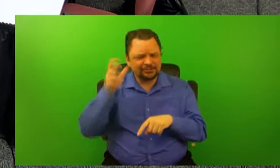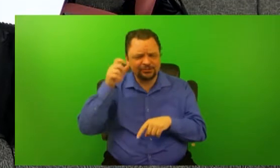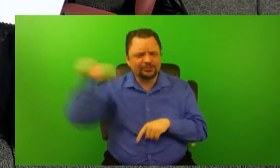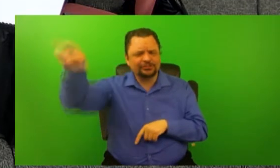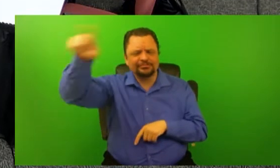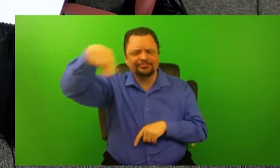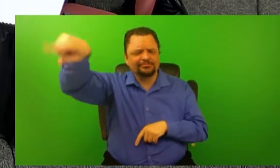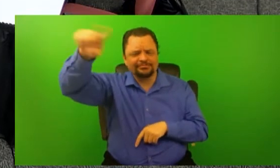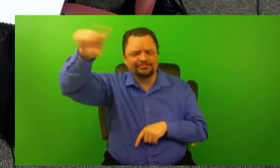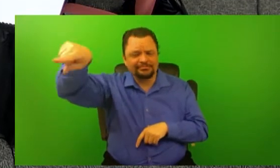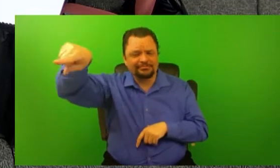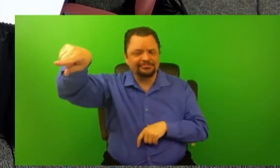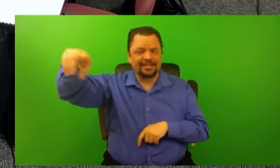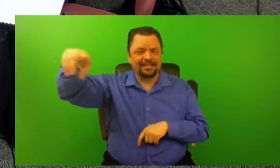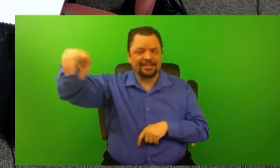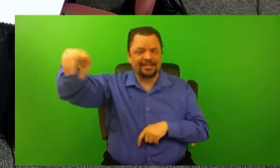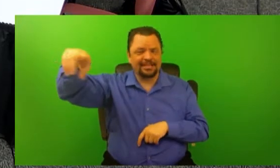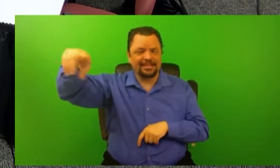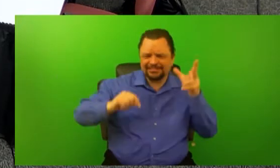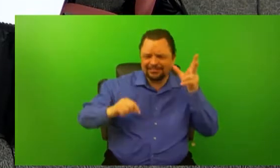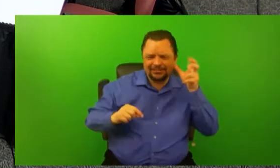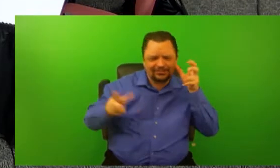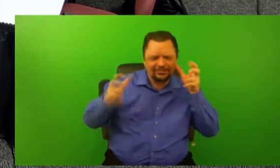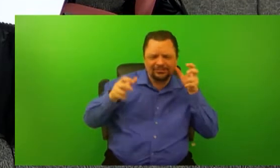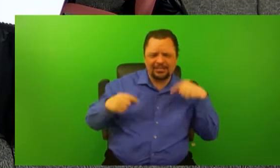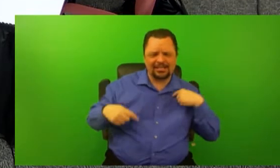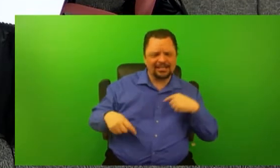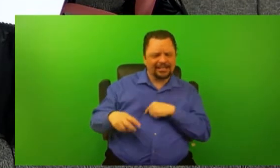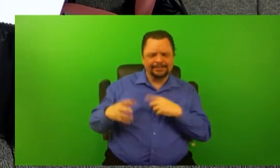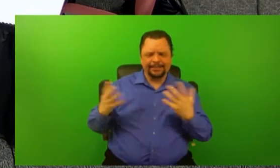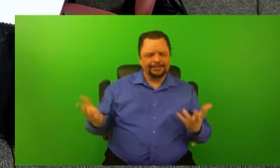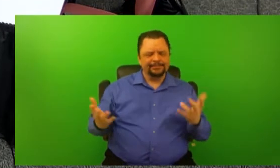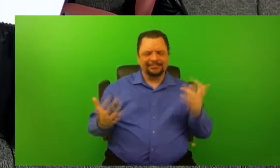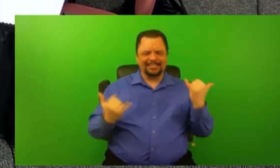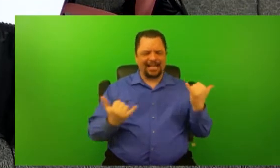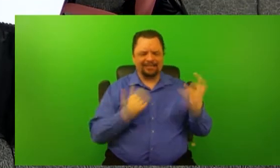So they are troubleshooting if we just give them just a moment.